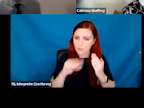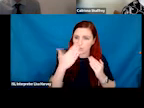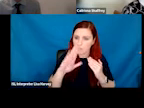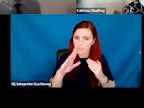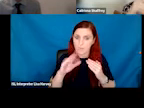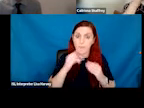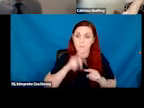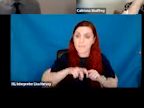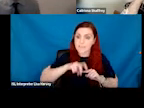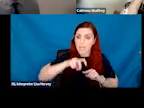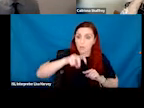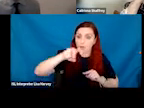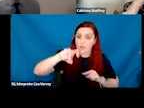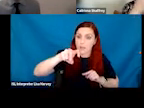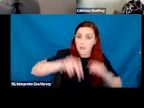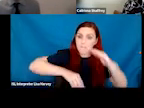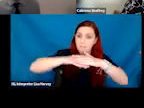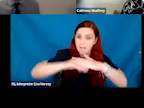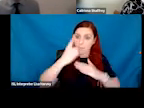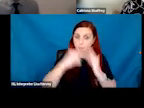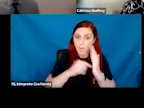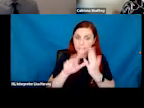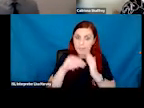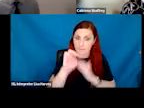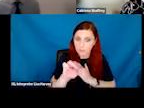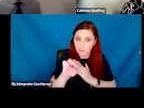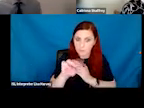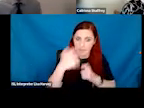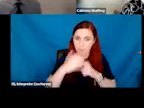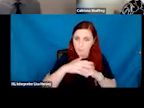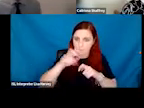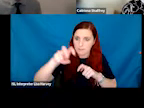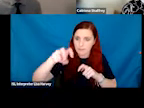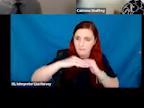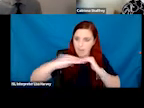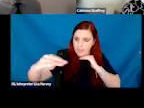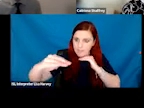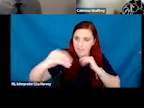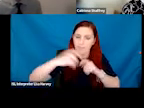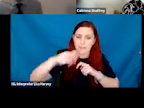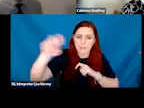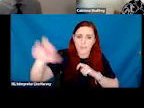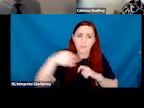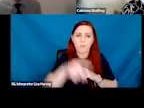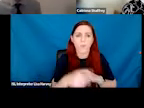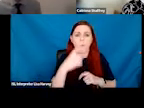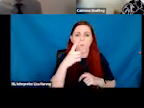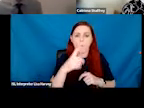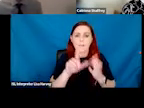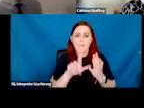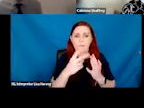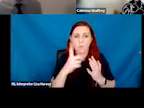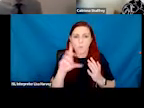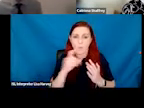stairs. When we look at EN 17210, it has a functional requirement that